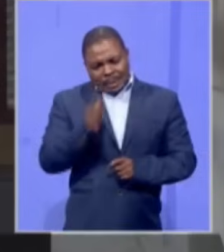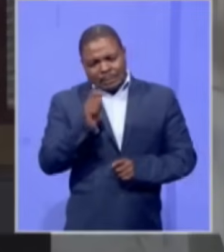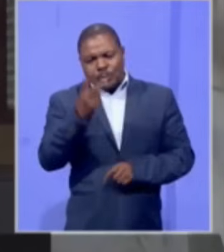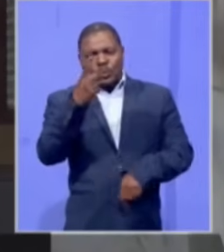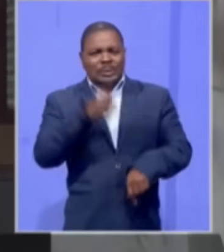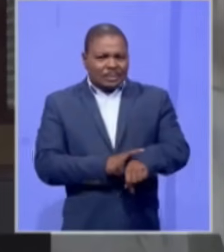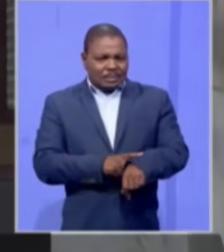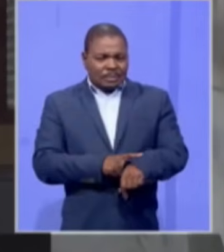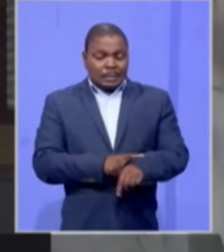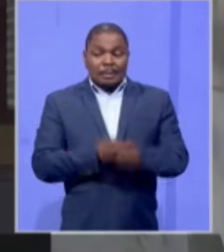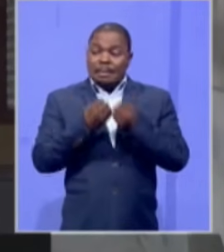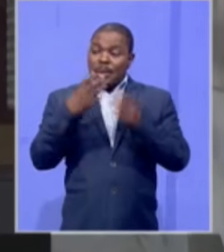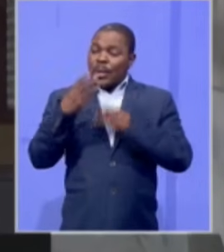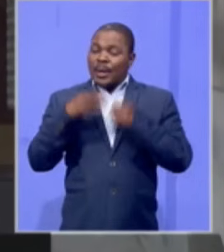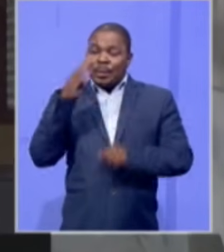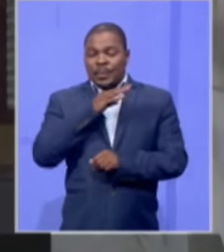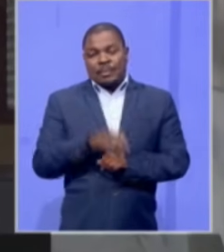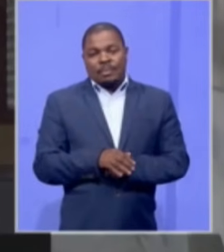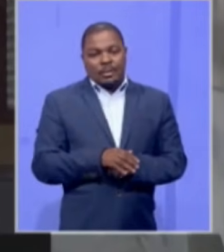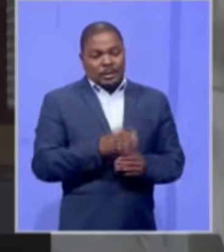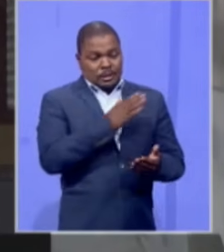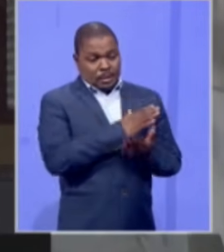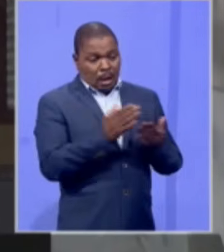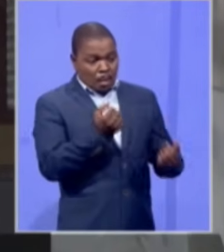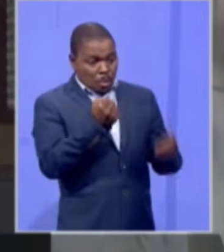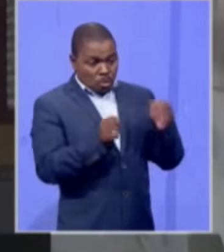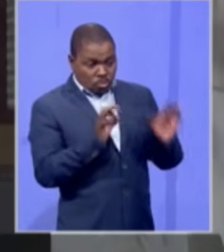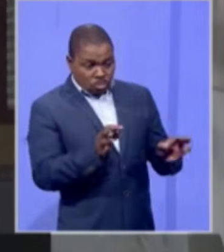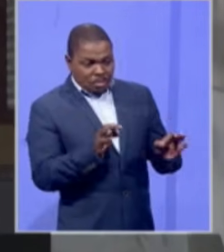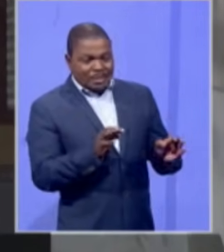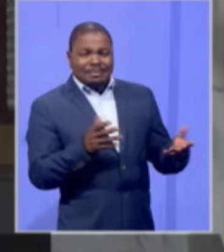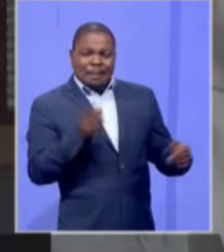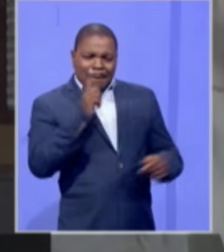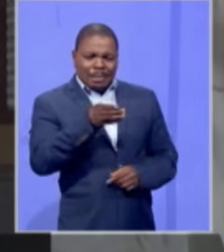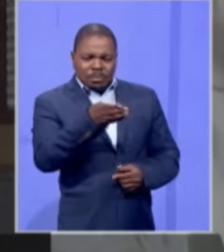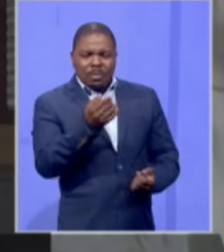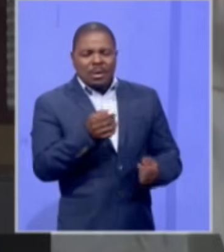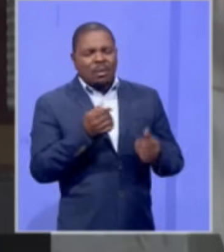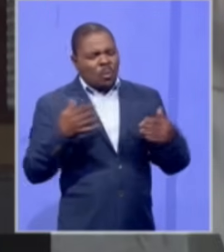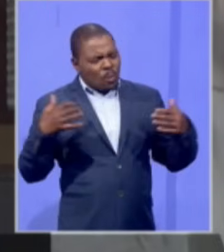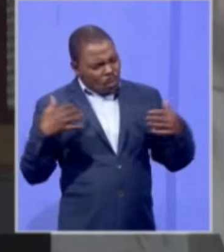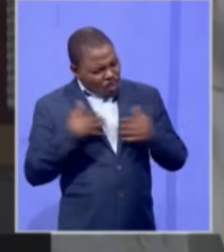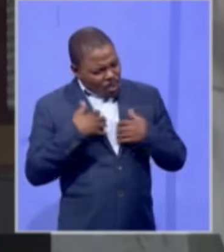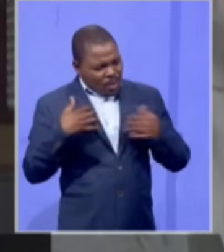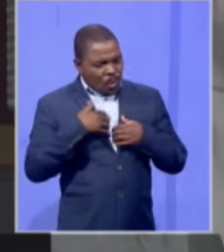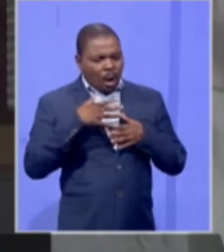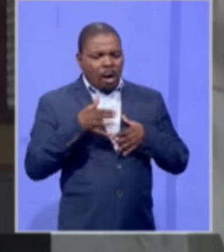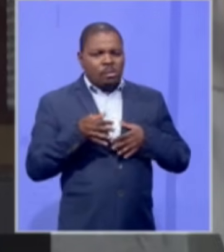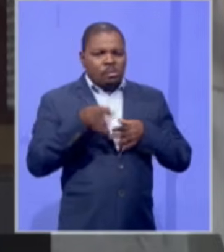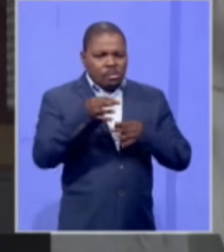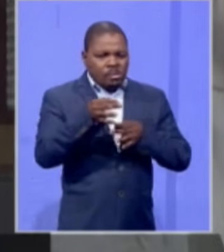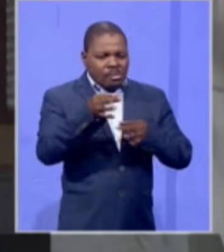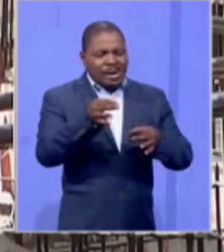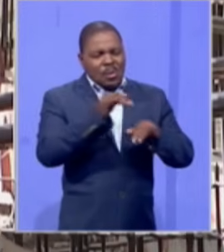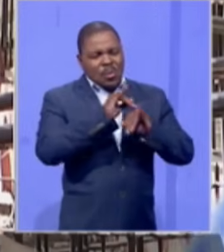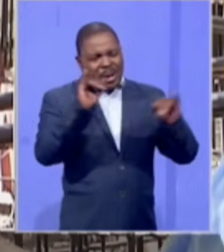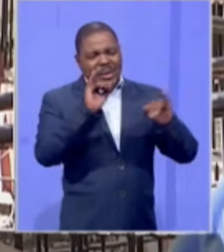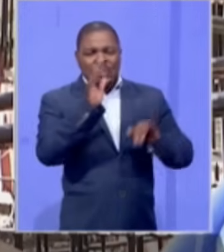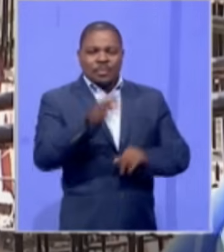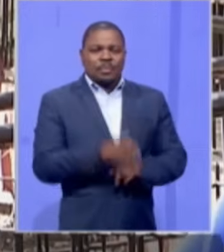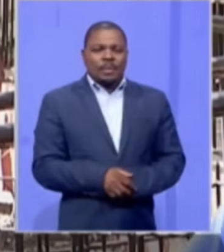dire ba nang le dinyewe tse lokelang ho mamelwa ba ngongorehiswa ke hore tiehiso ena e tlilo mpefatsa dintho